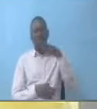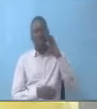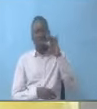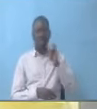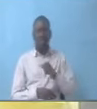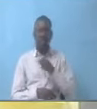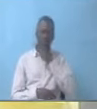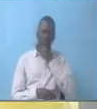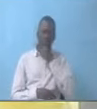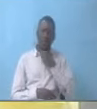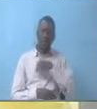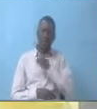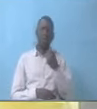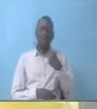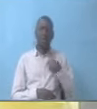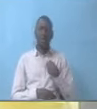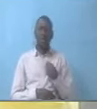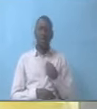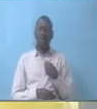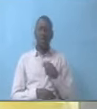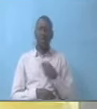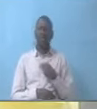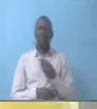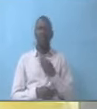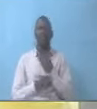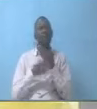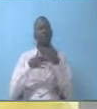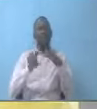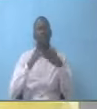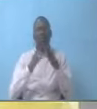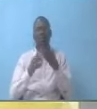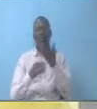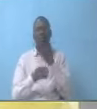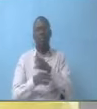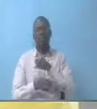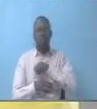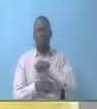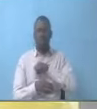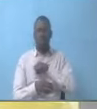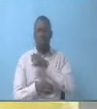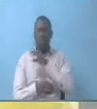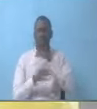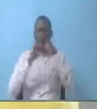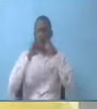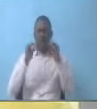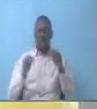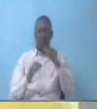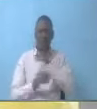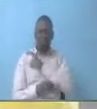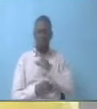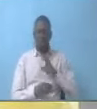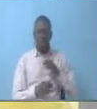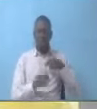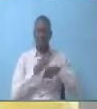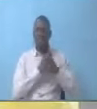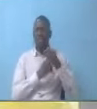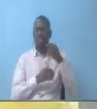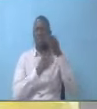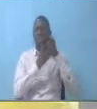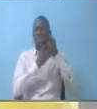I've been summarily evicted from our own house, nga xamné ni génné nañ ma ci suma nek, in 1996, ci